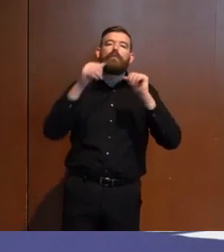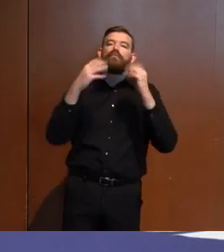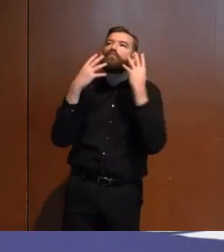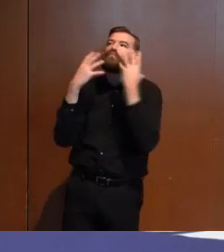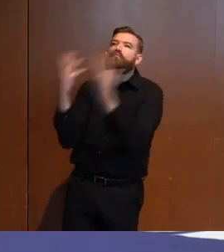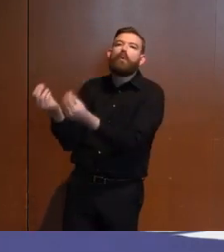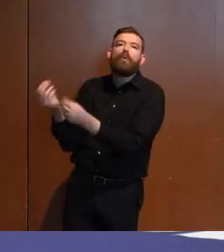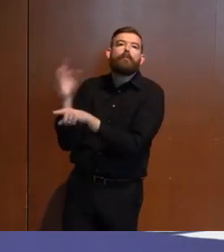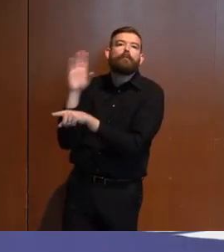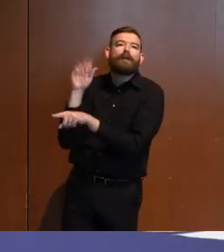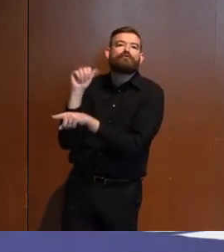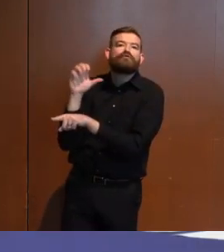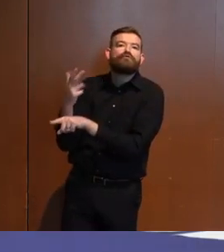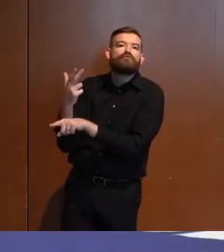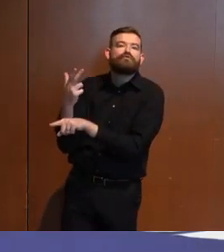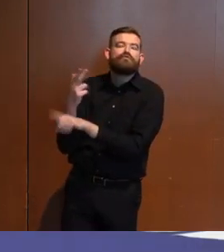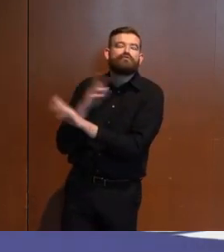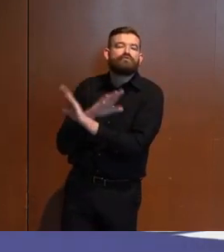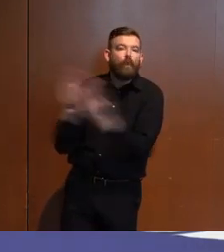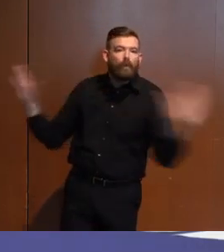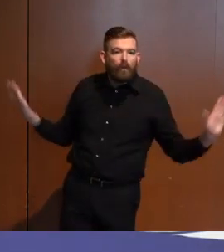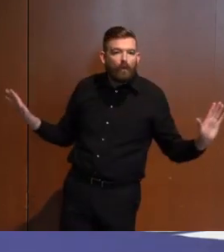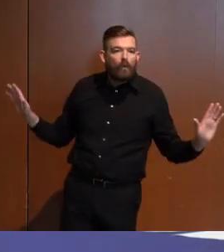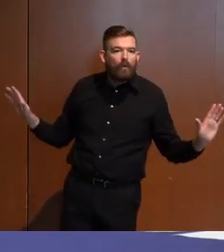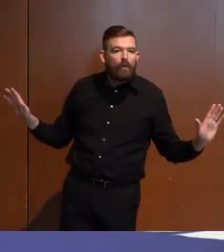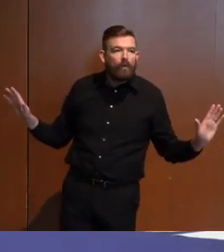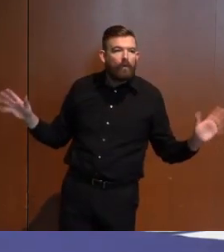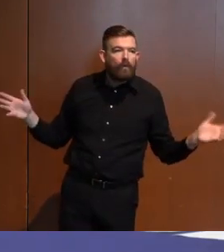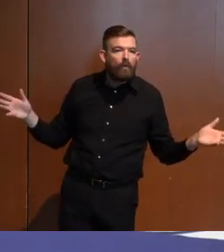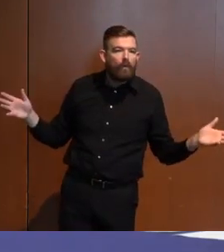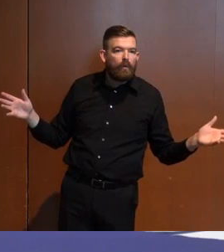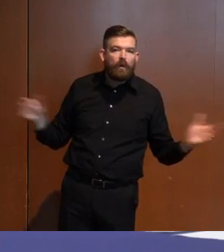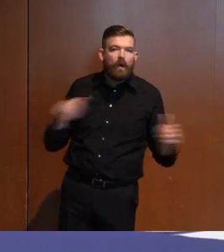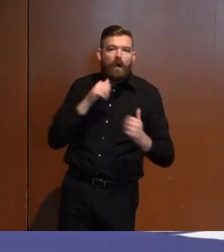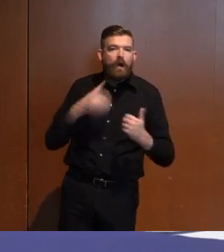healthcare infrastructure on the shore as exists